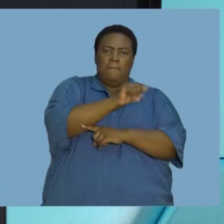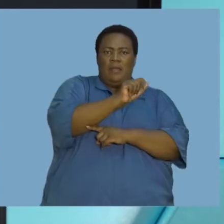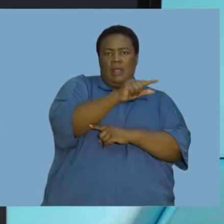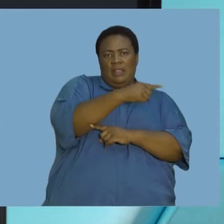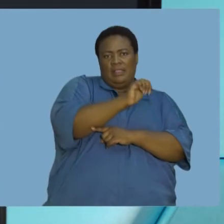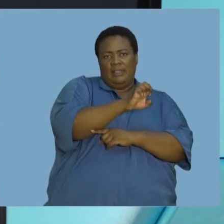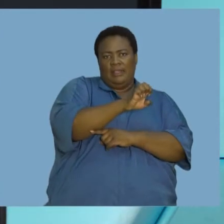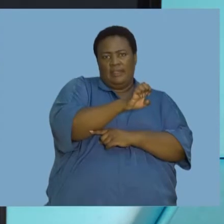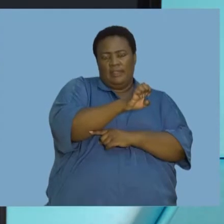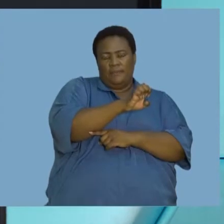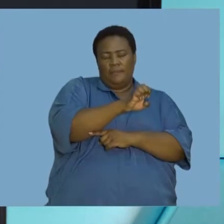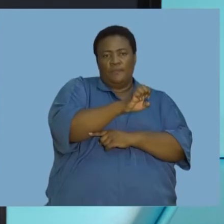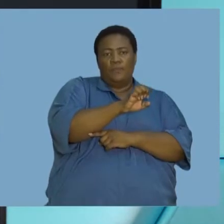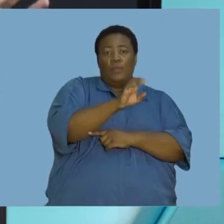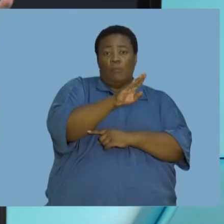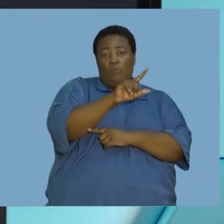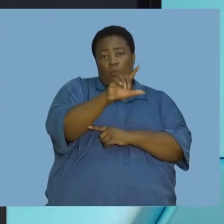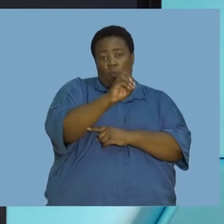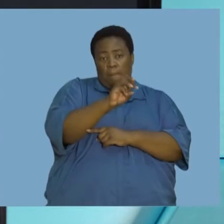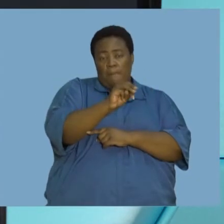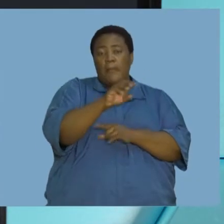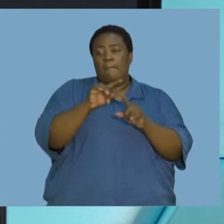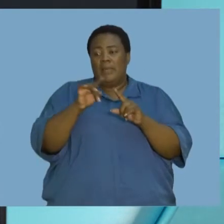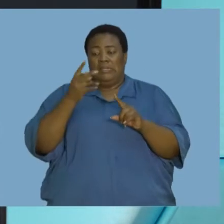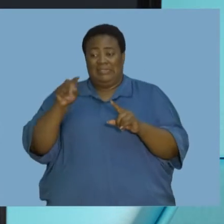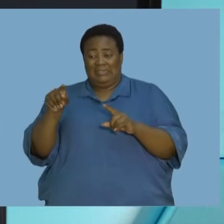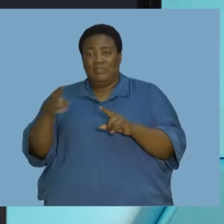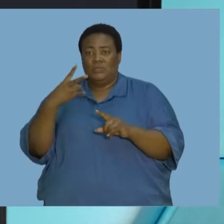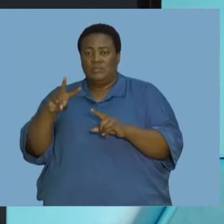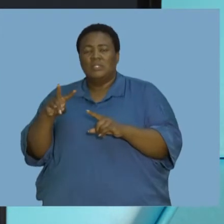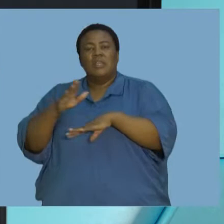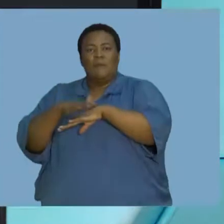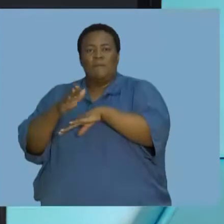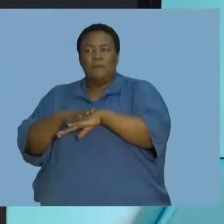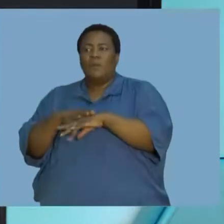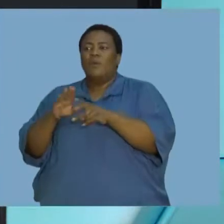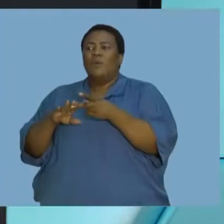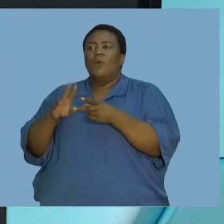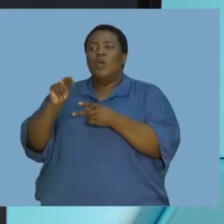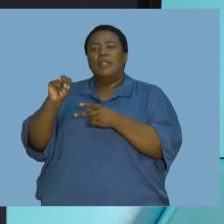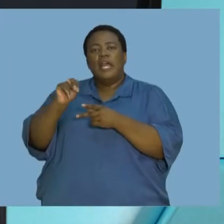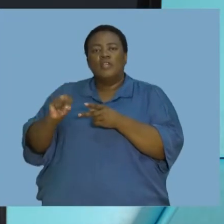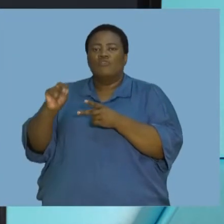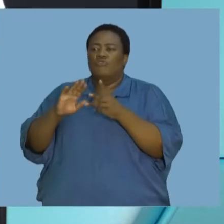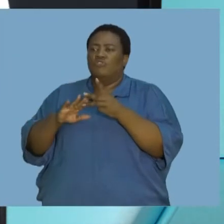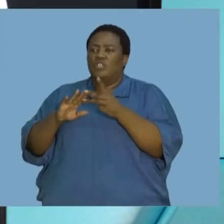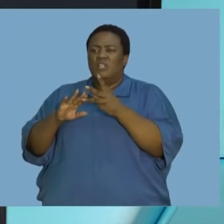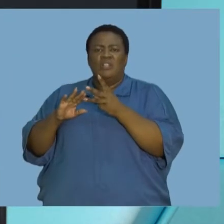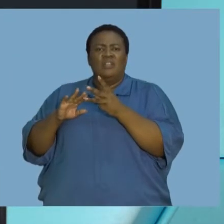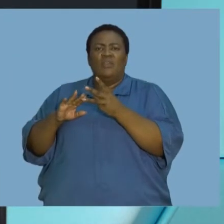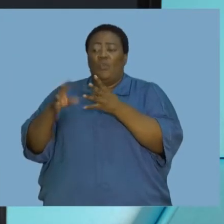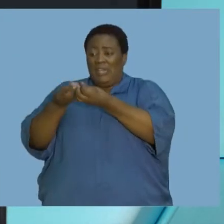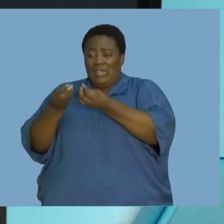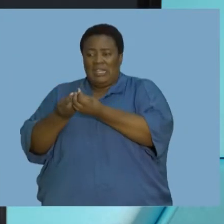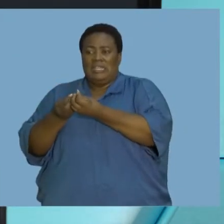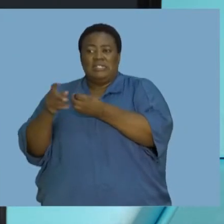blooms, but now we're seeing that there is again an increase in the amount of nutrients, nitrogen, as well as phosphorus into these water